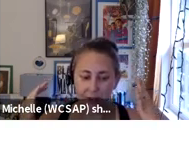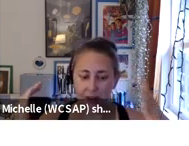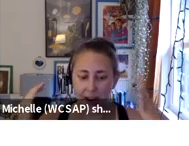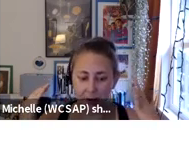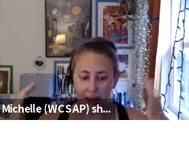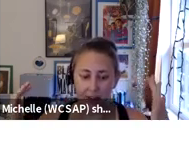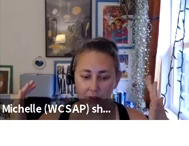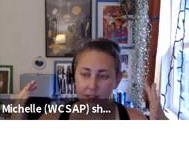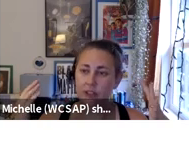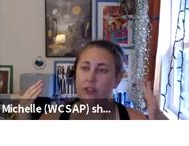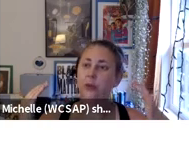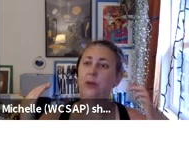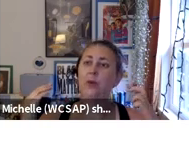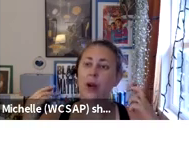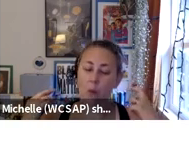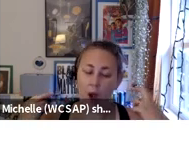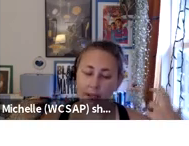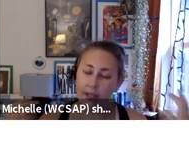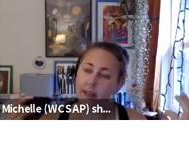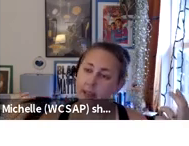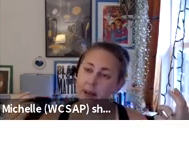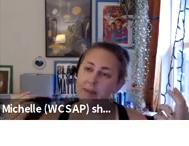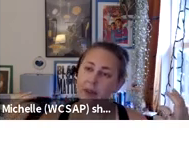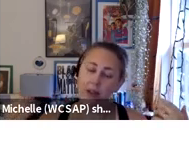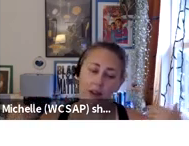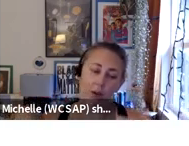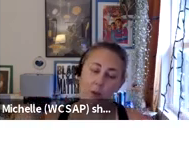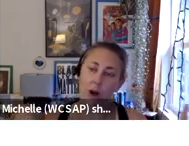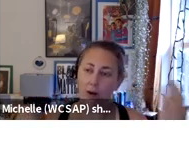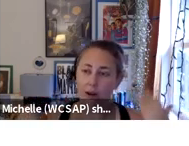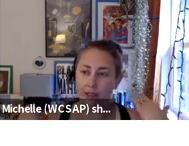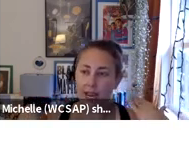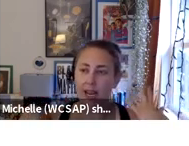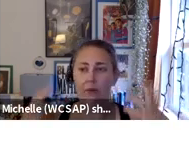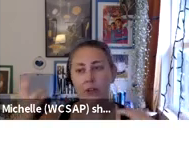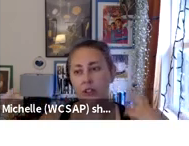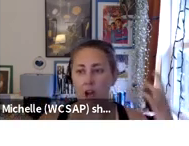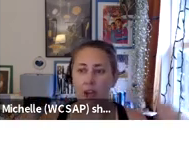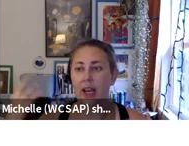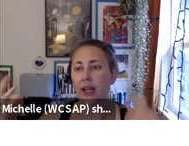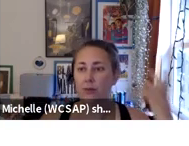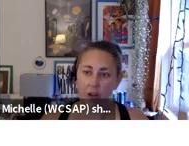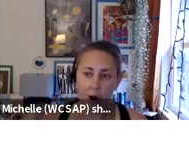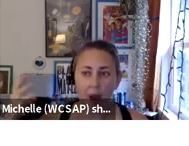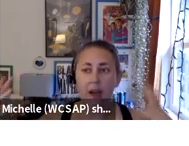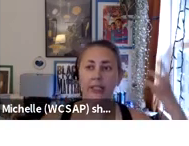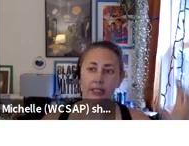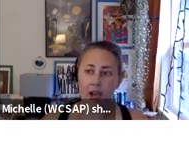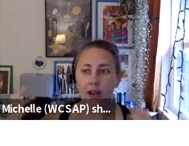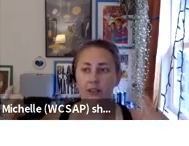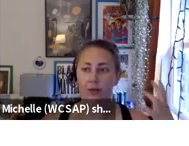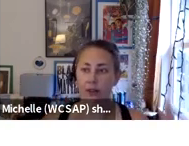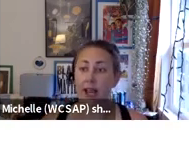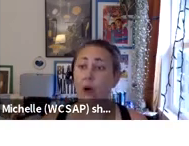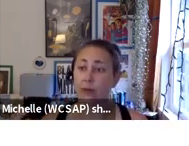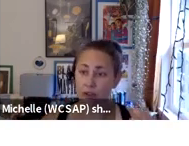that I always find I have the best conversations with people when I'm walking next to them. Like we walk around the lake and we're just talking and moving our bodies, and